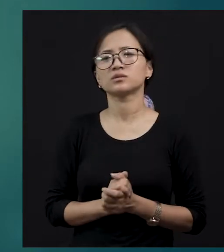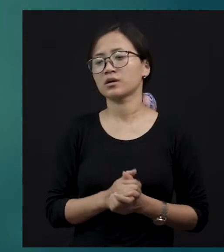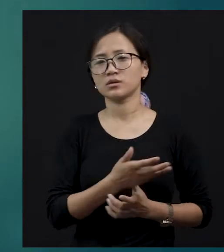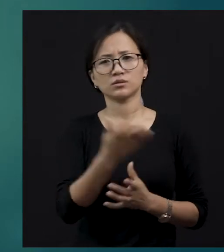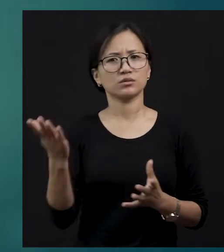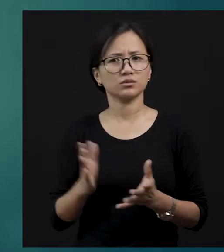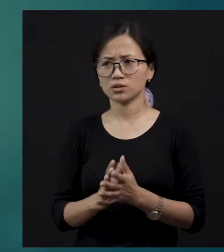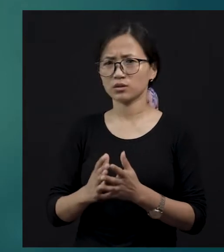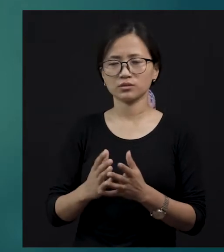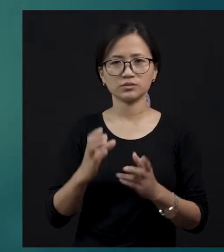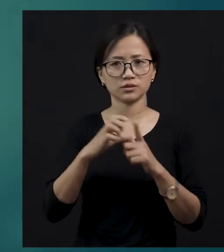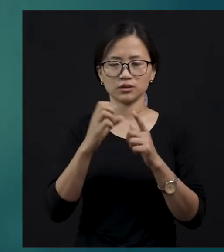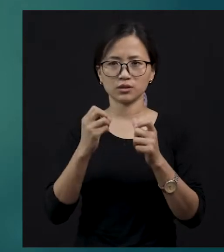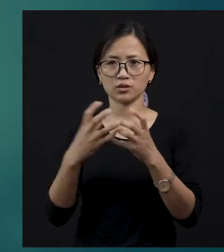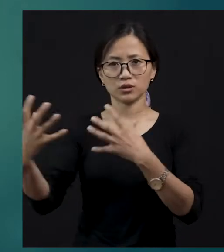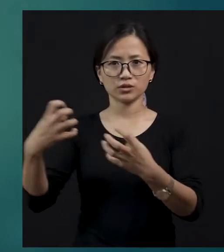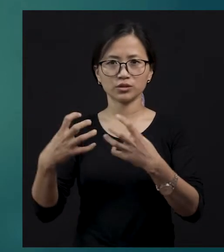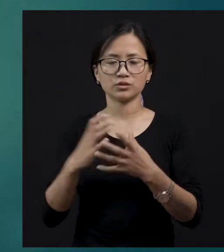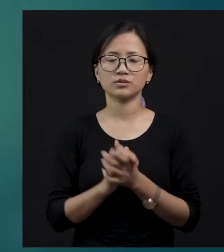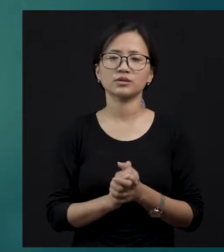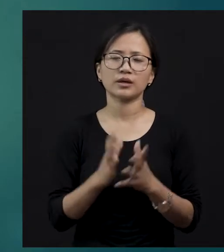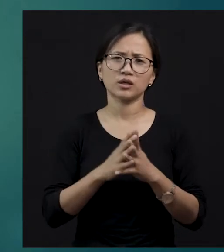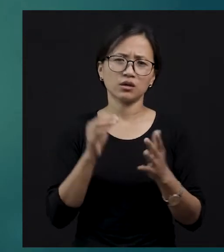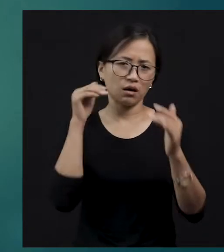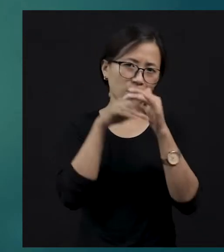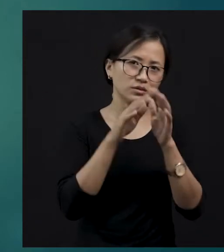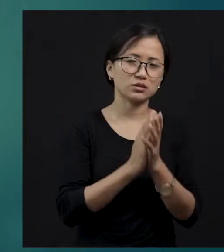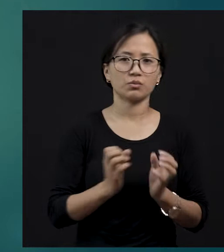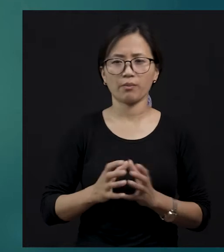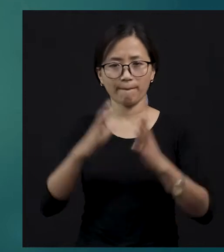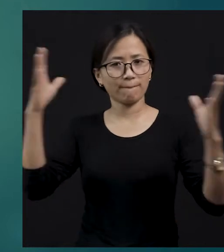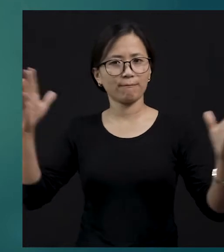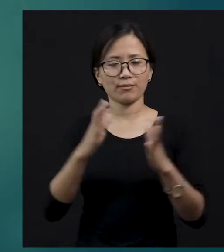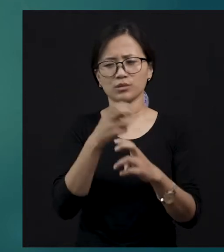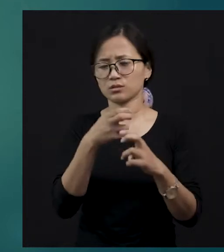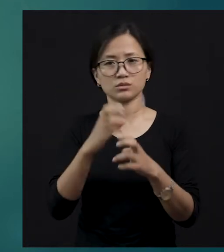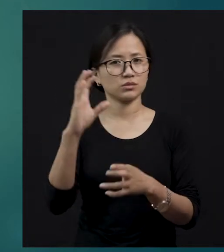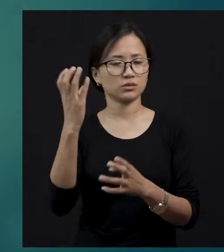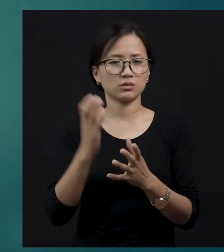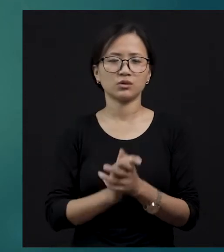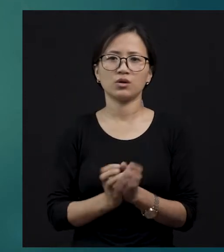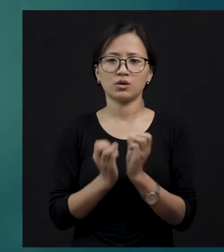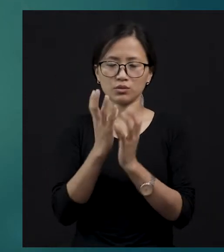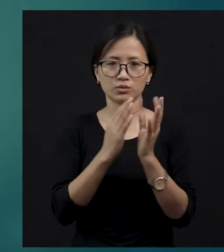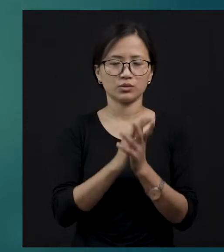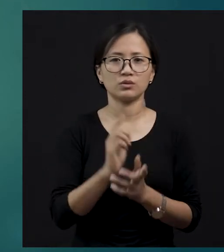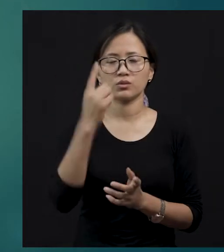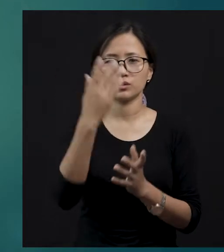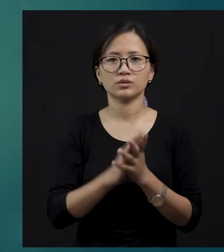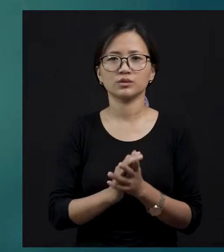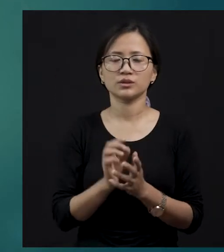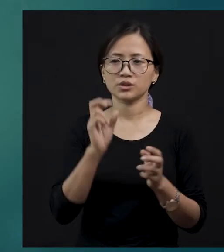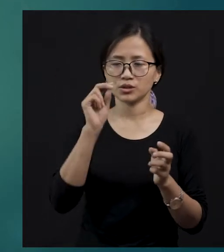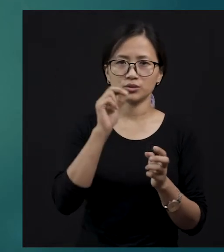is a danger, they would go behind rocks, they would go behind big stones and bushes, and they would hide. But they would always communicate with one another